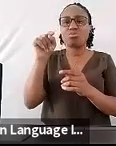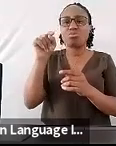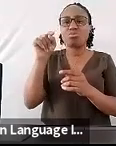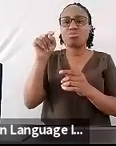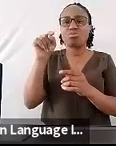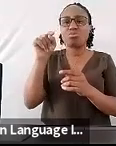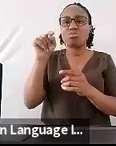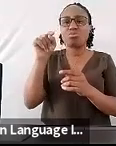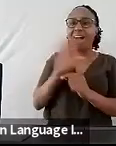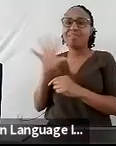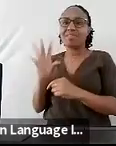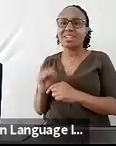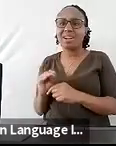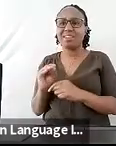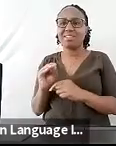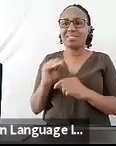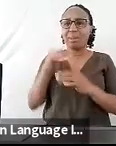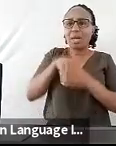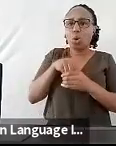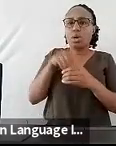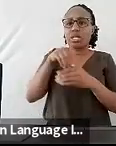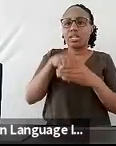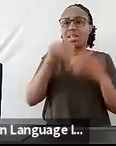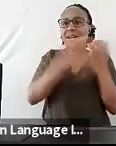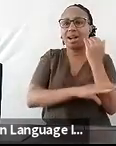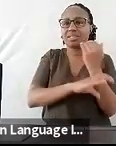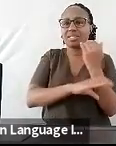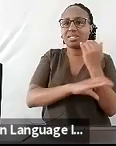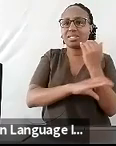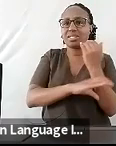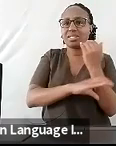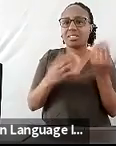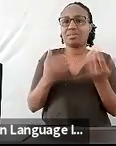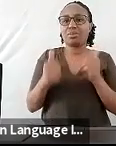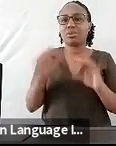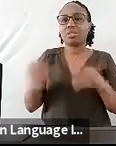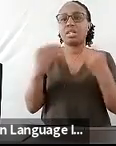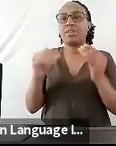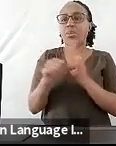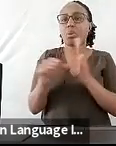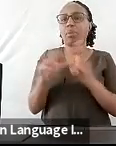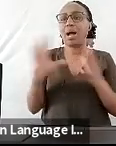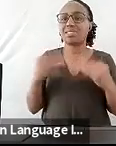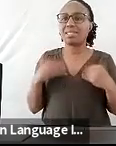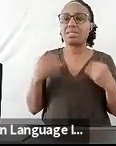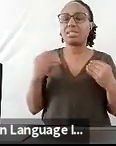country that's giving them problems accepting them as citizens? Yeah, I mean, Ciku, you're a traveler as well, so you know